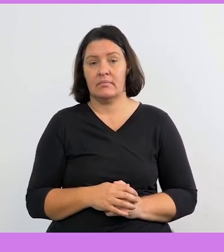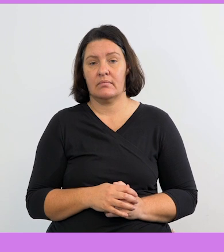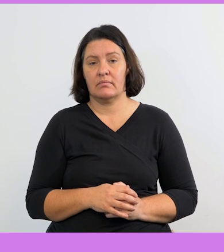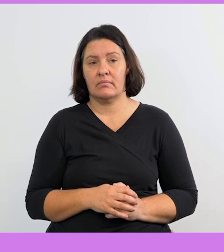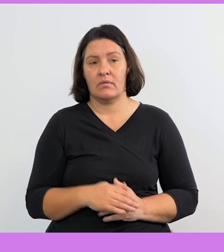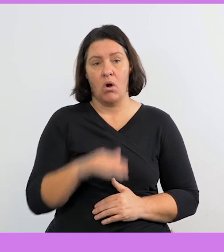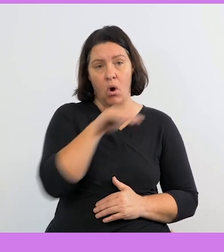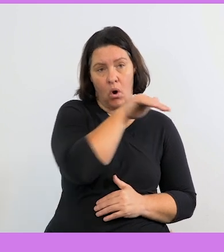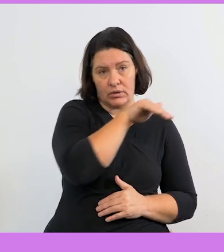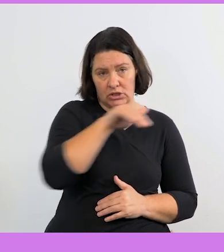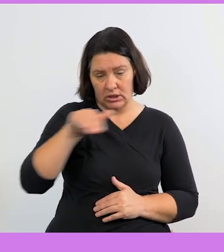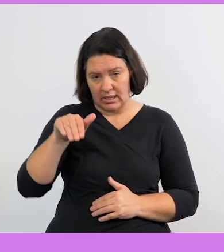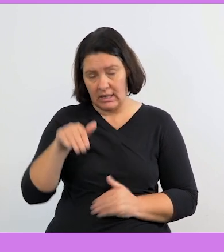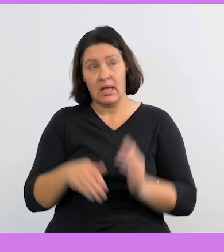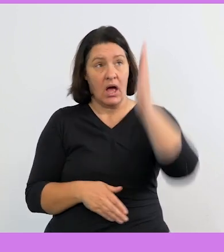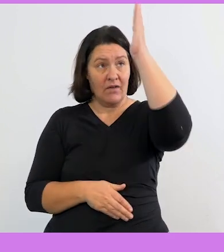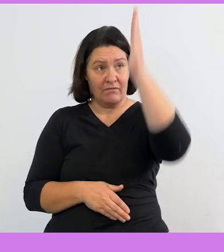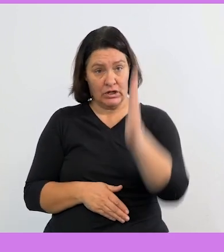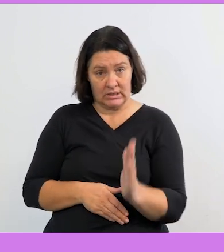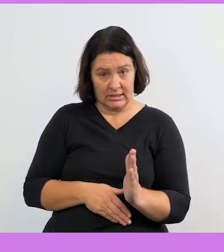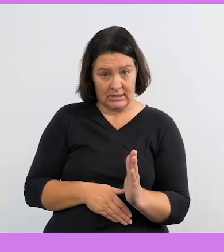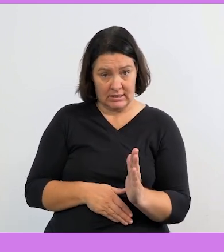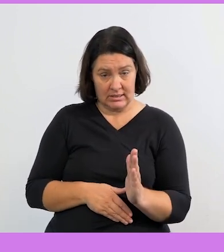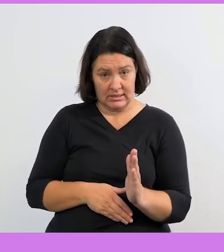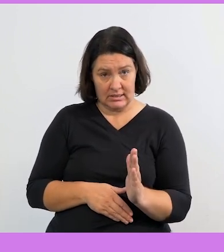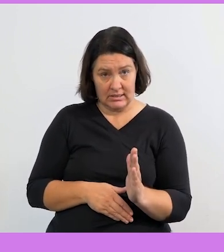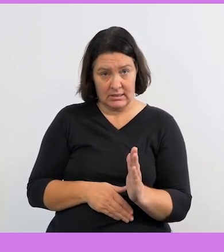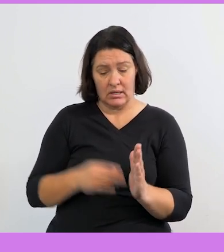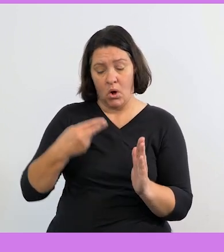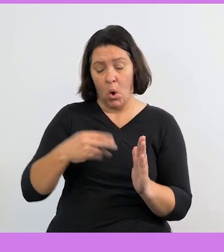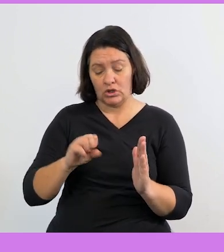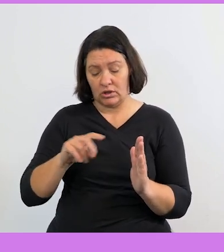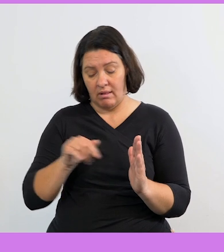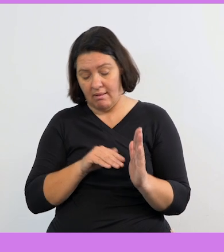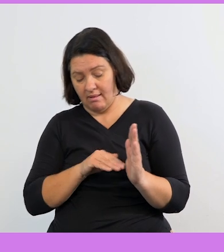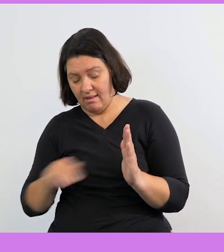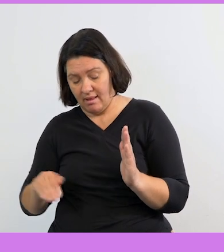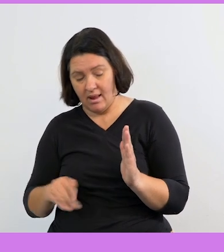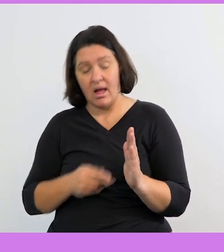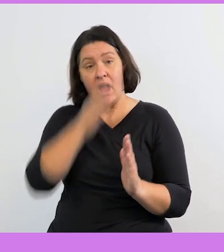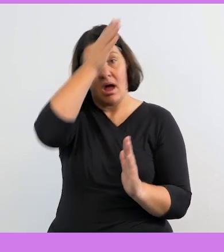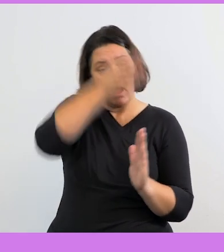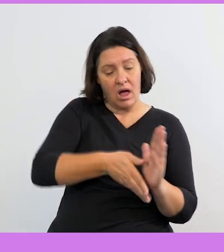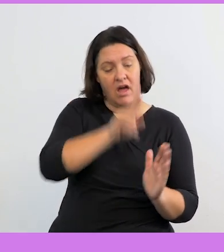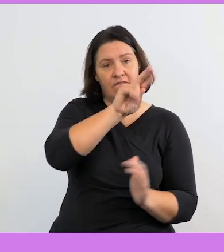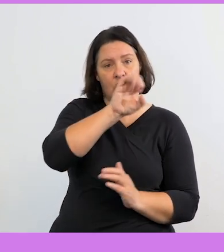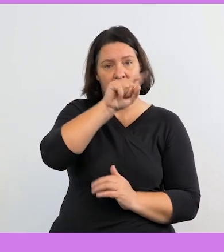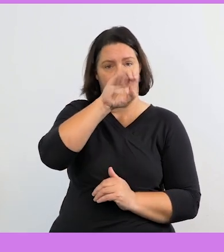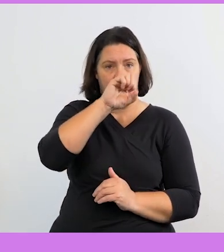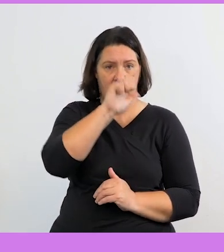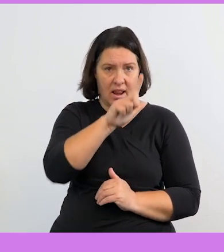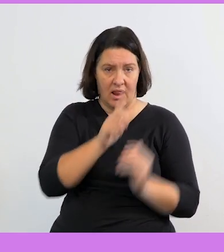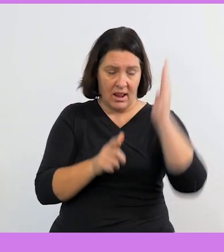is horizontally and this is vertically. Remember, we're going to draw graphs today. So I'm going to say that again,